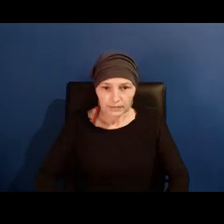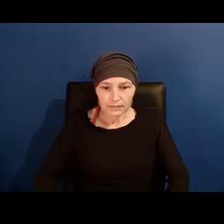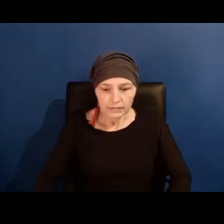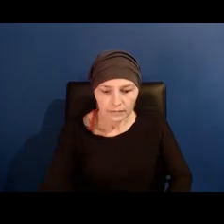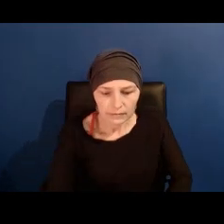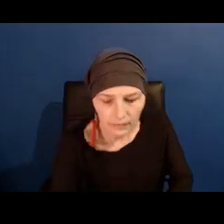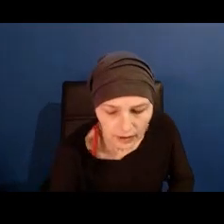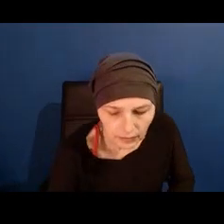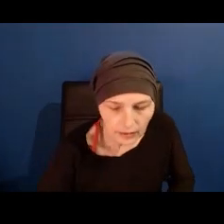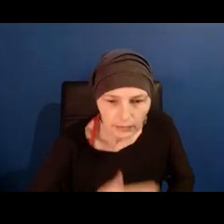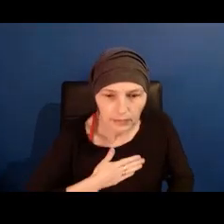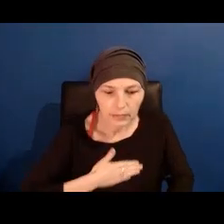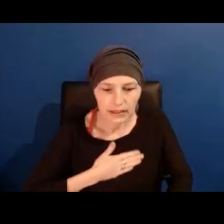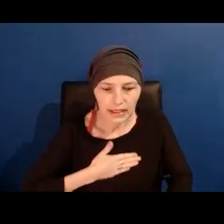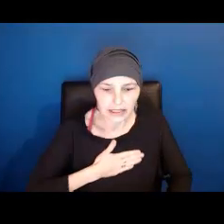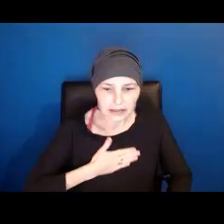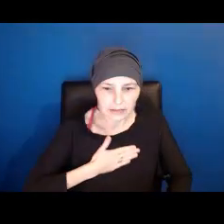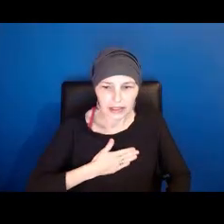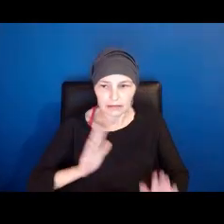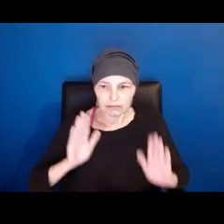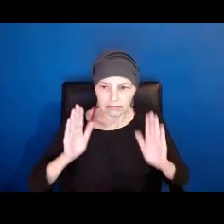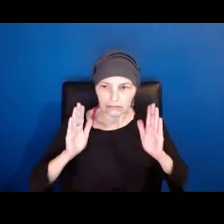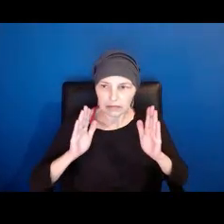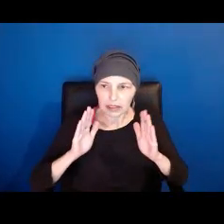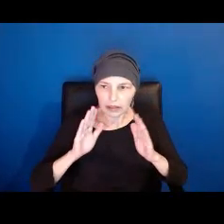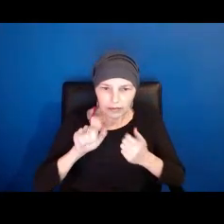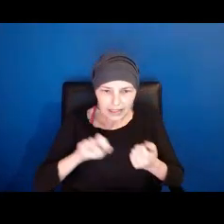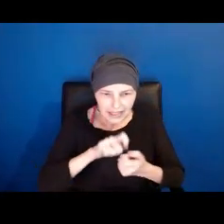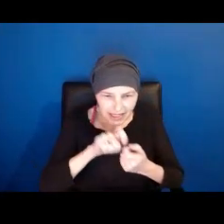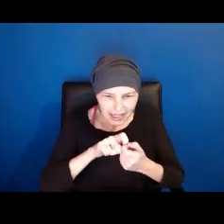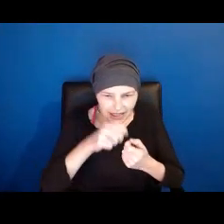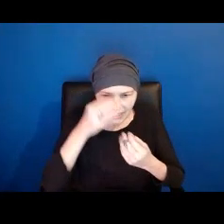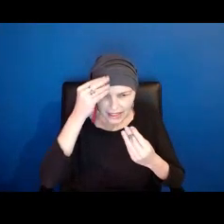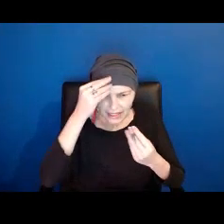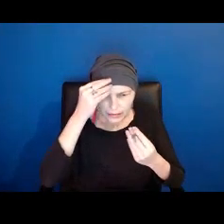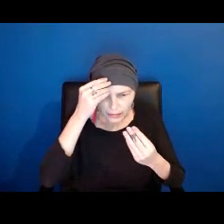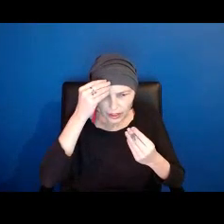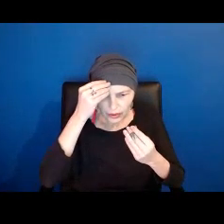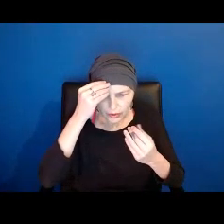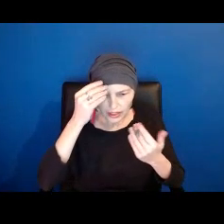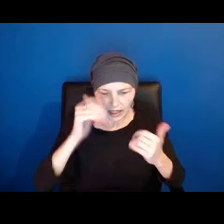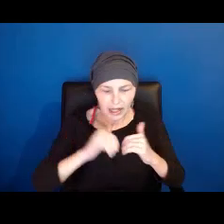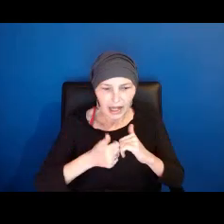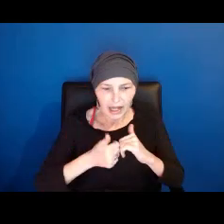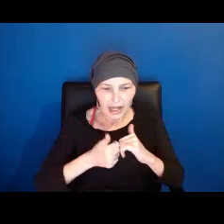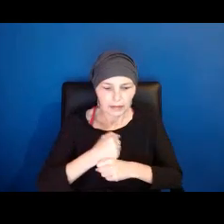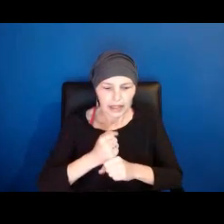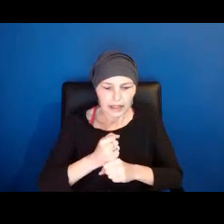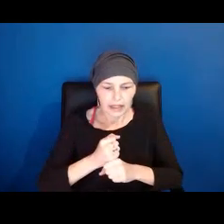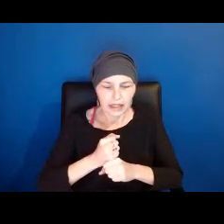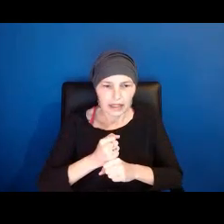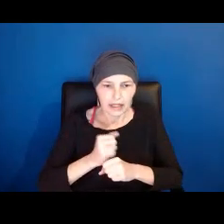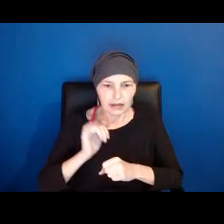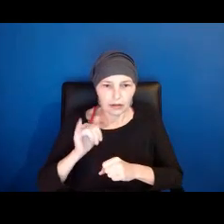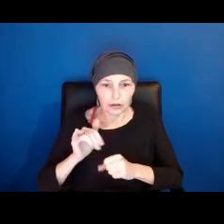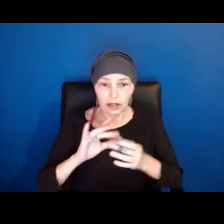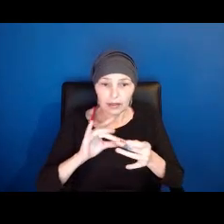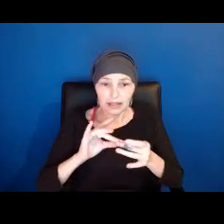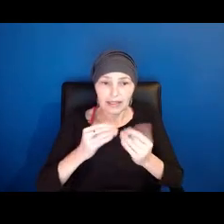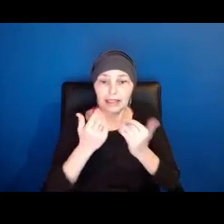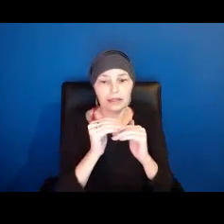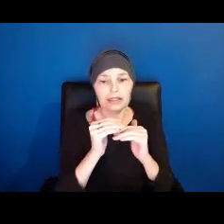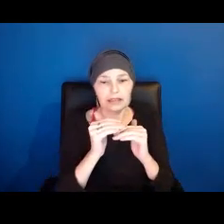concise and think about making sure that you make your comments in the 2 minutes and make that